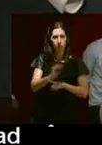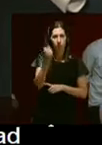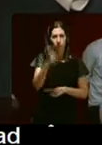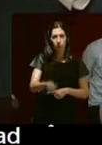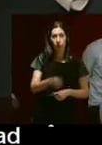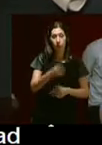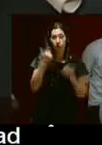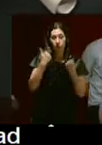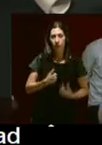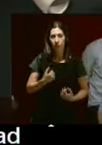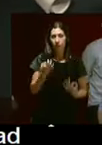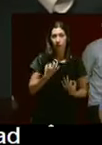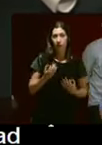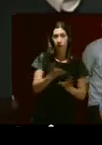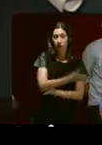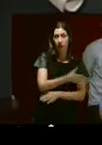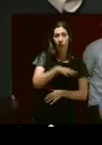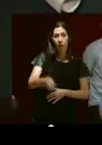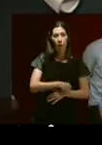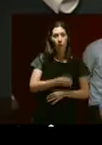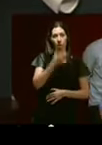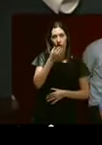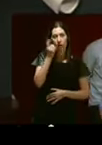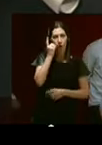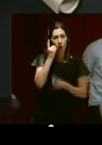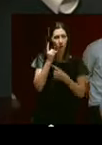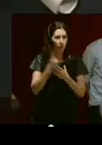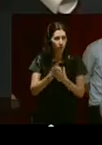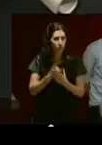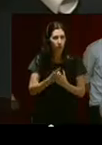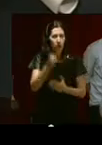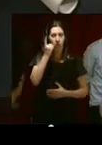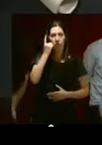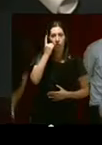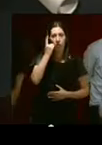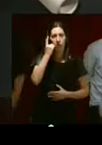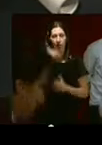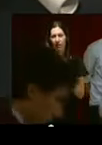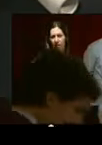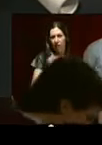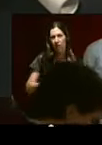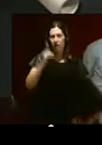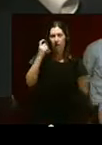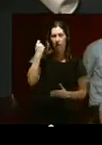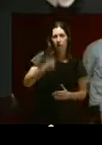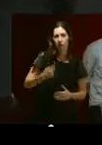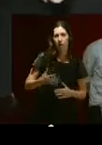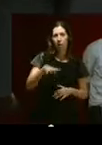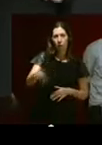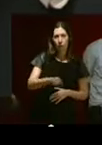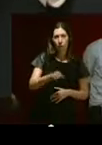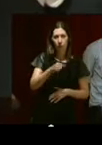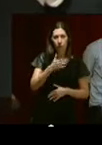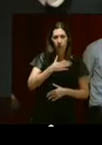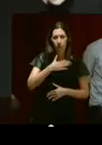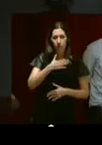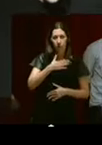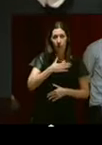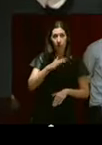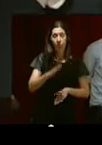theaters will no longer have to make any investment. Nevertheless, I will need to have a smartphone or an Android phone or a